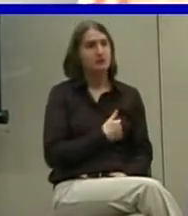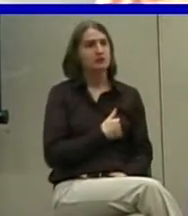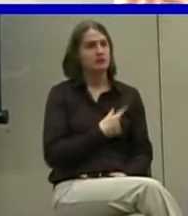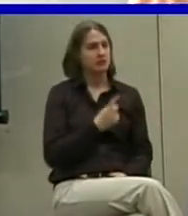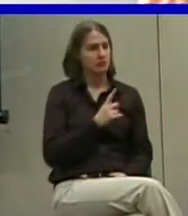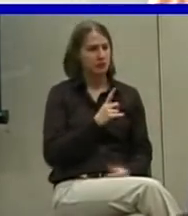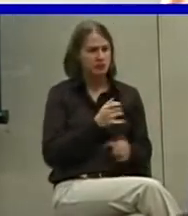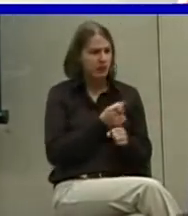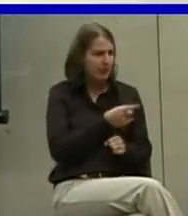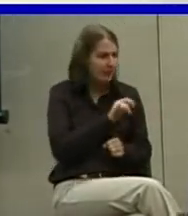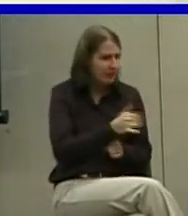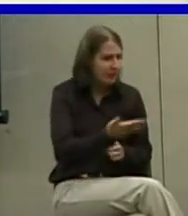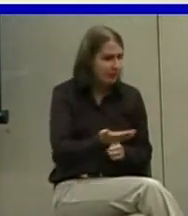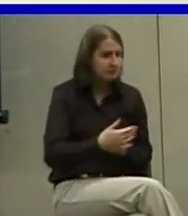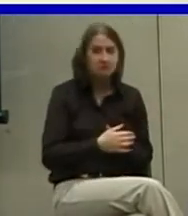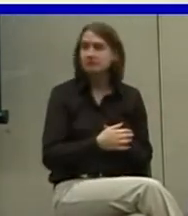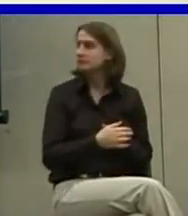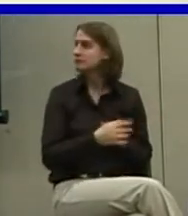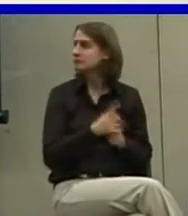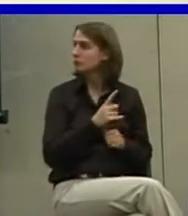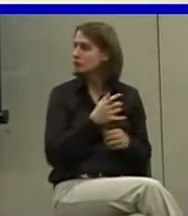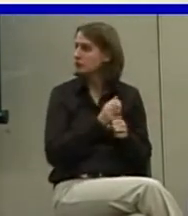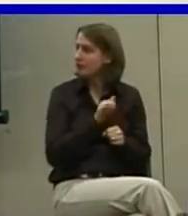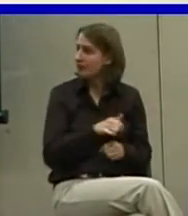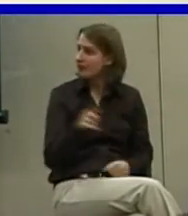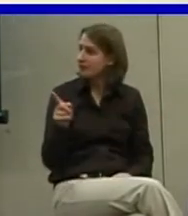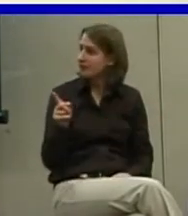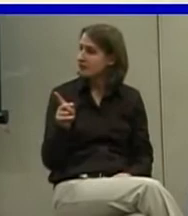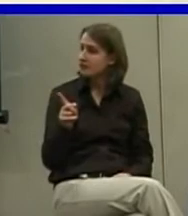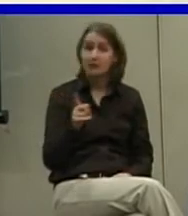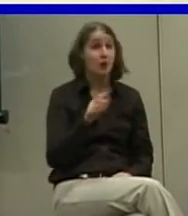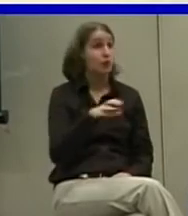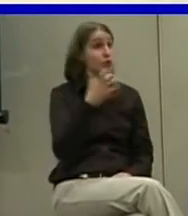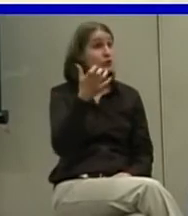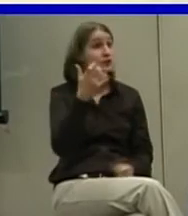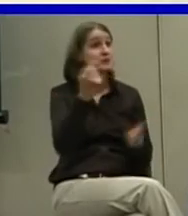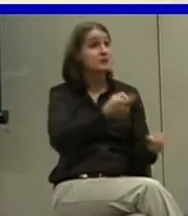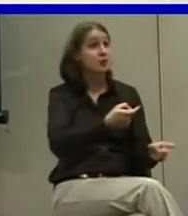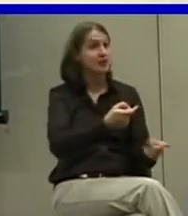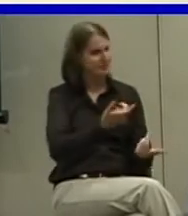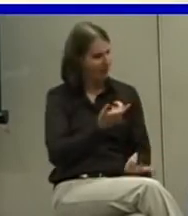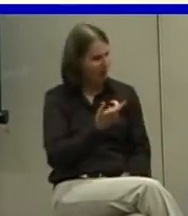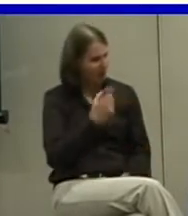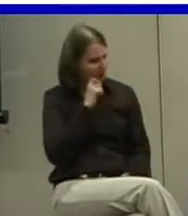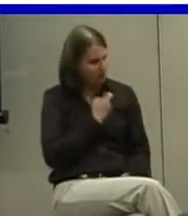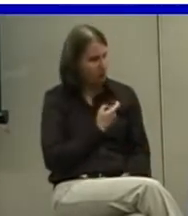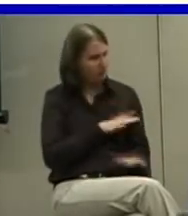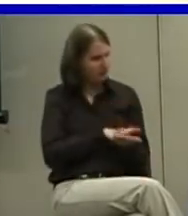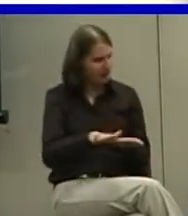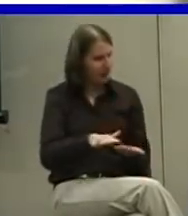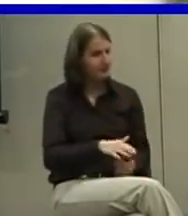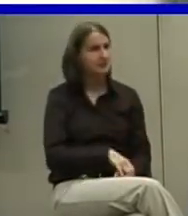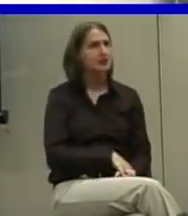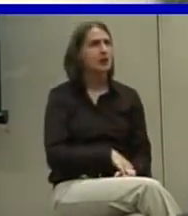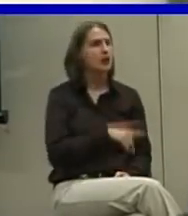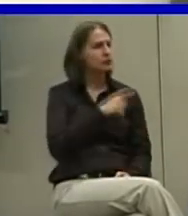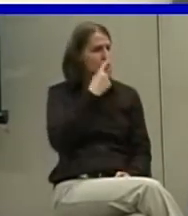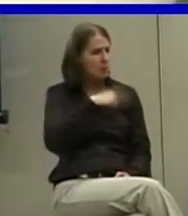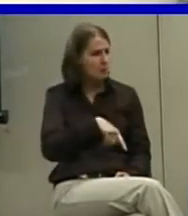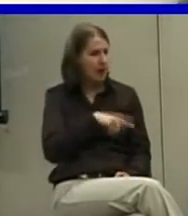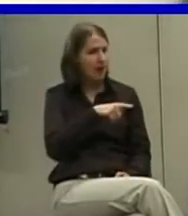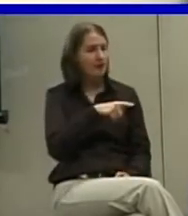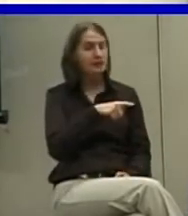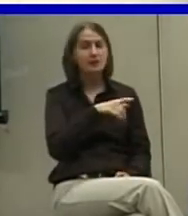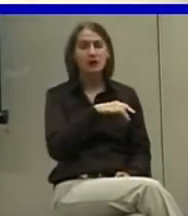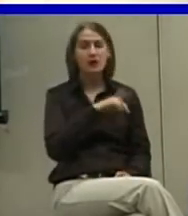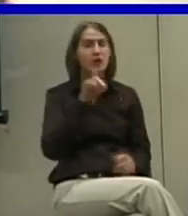get this thing here? Where'd you get this? Oh, it's Christmas present. Oh, this is really cool. Thanks. And hey, would you mind going